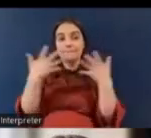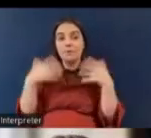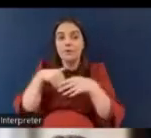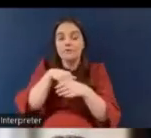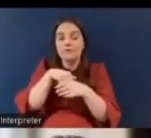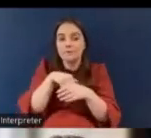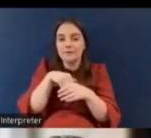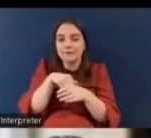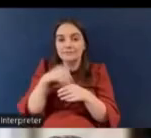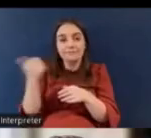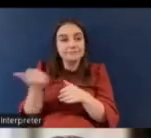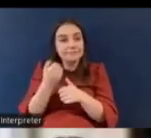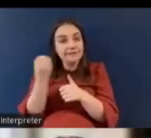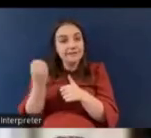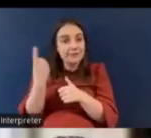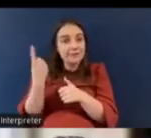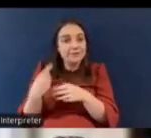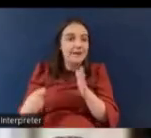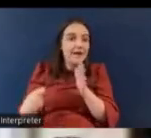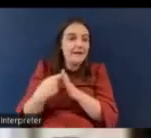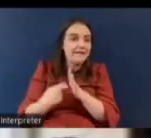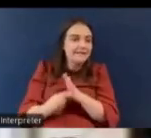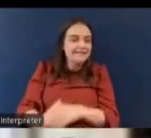So unless the group wants to add to that.